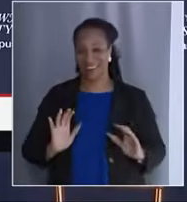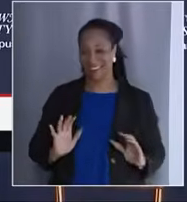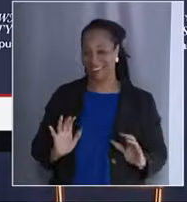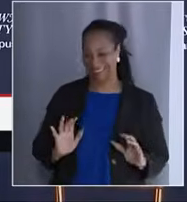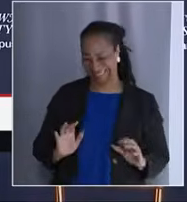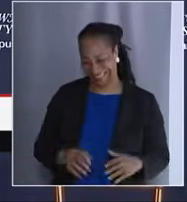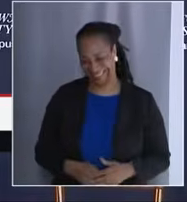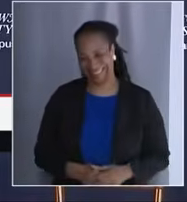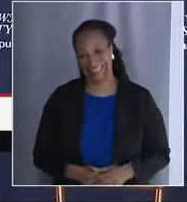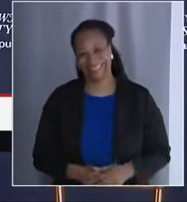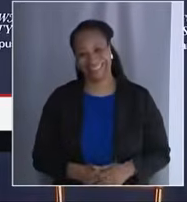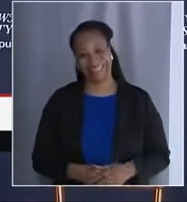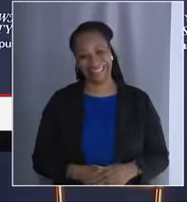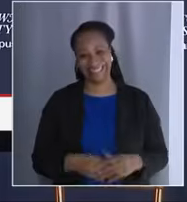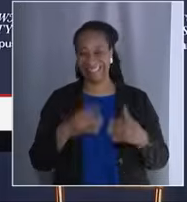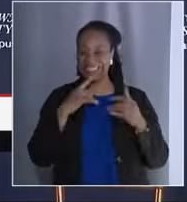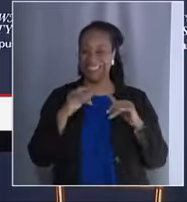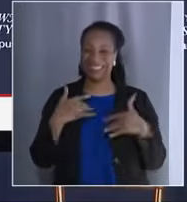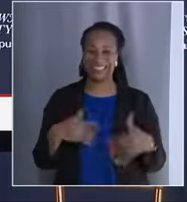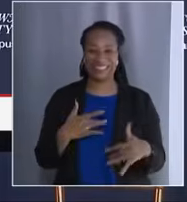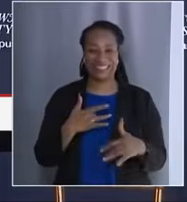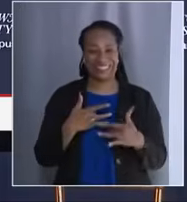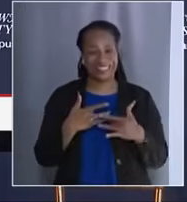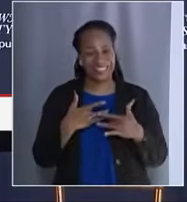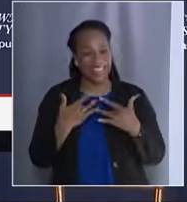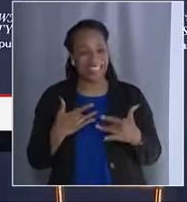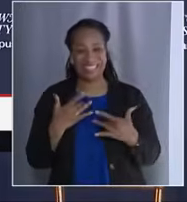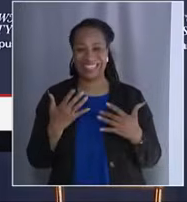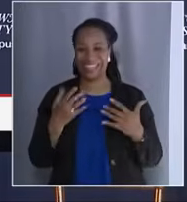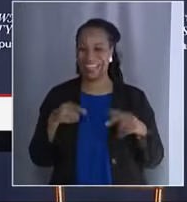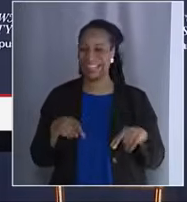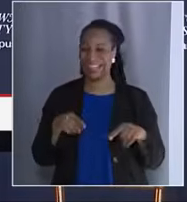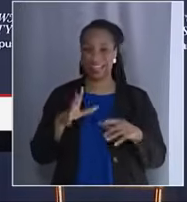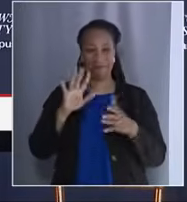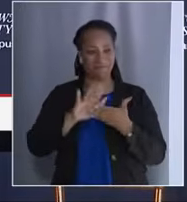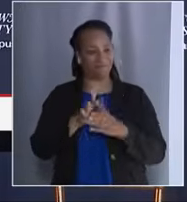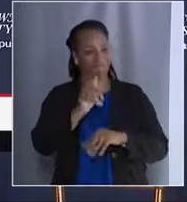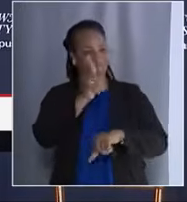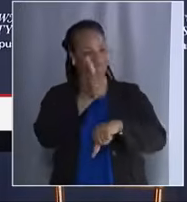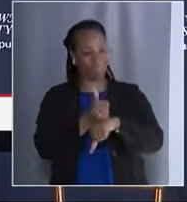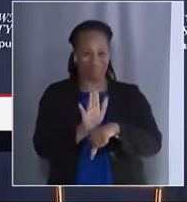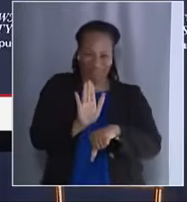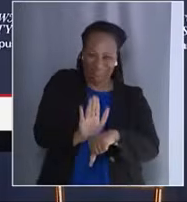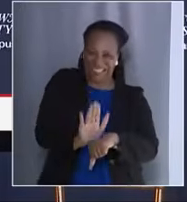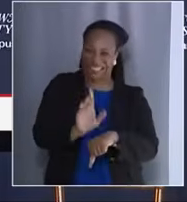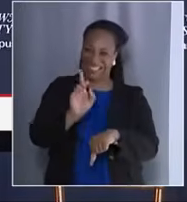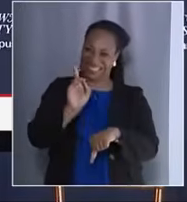So big congratulations to Georgetown and to everybody who had a hand in helping make this happen today. Congratulations.